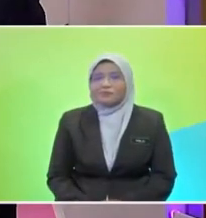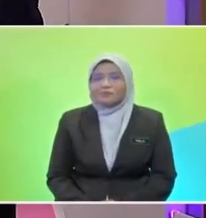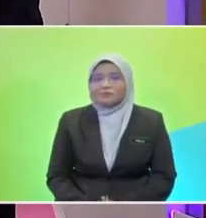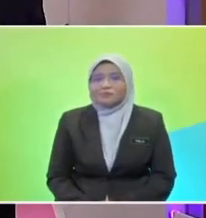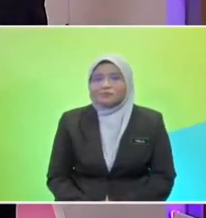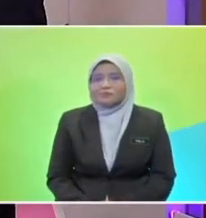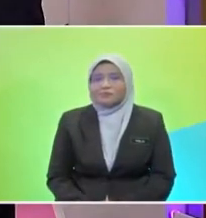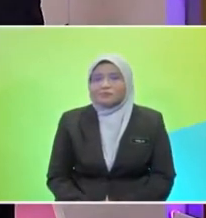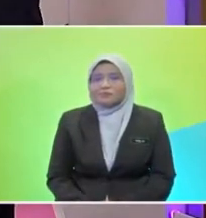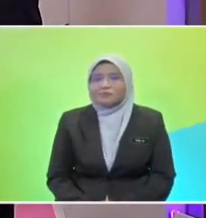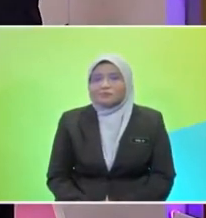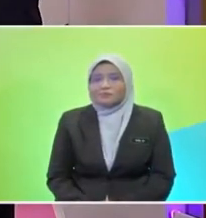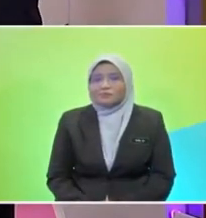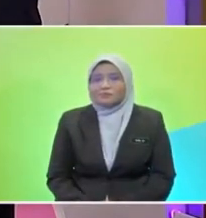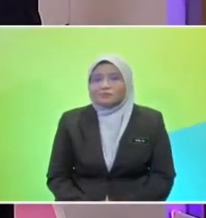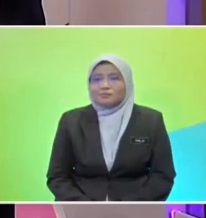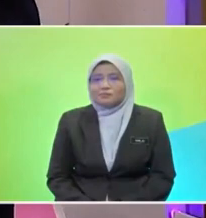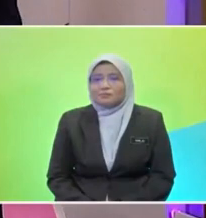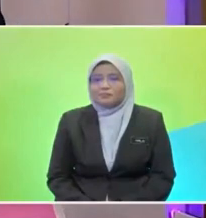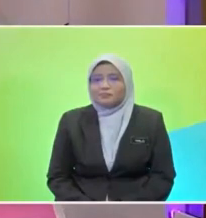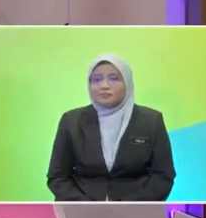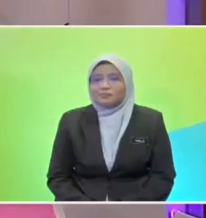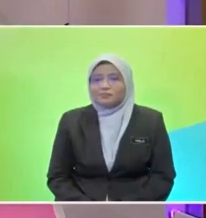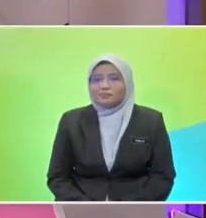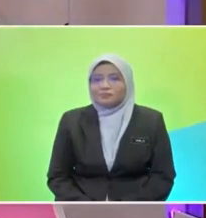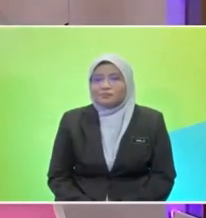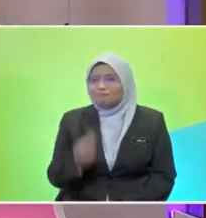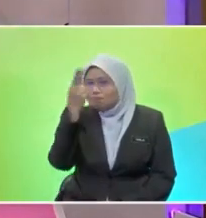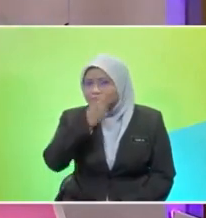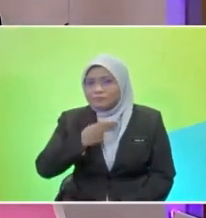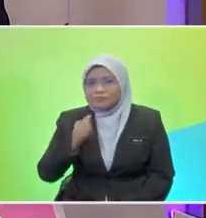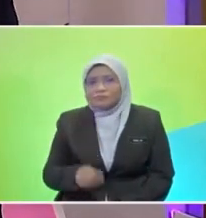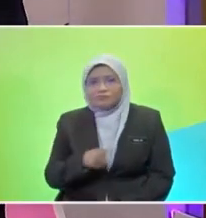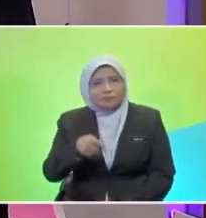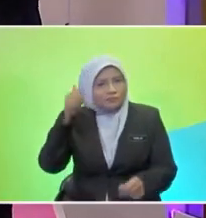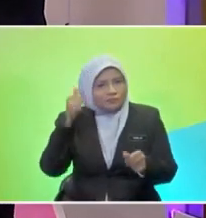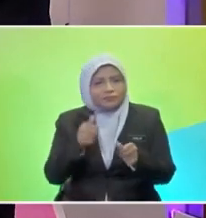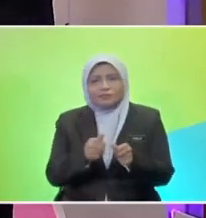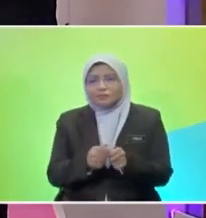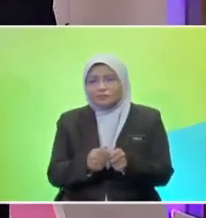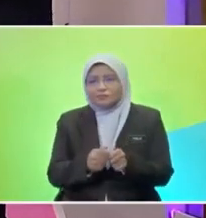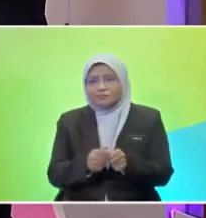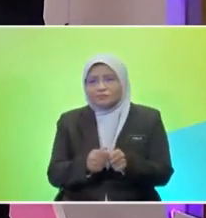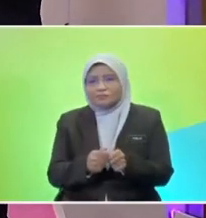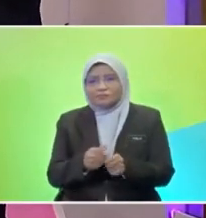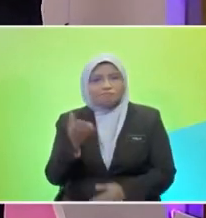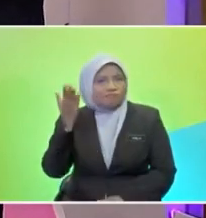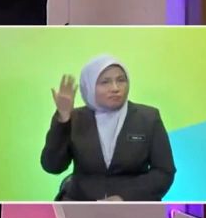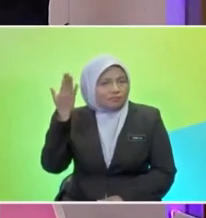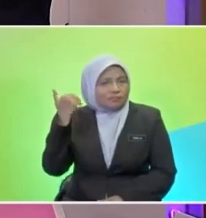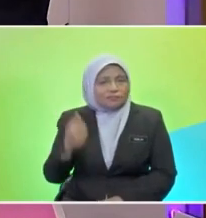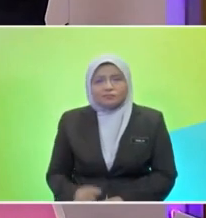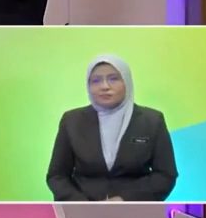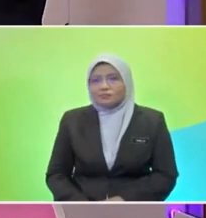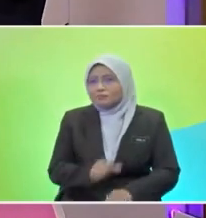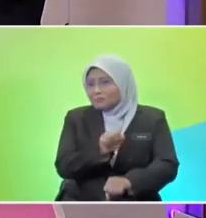Hall, London. That's impressive, honey. Hey, wait, honey. Did you remember his evergreen song that we usually sing